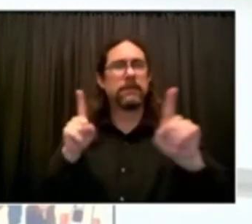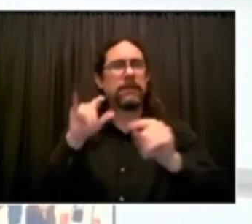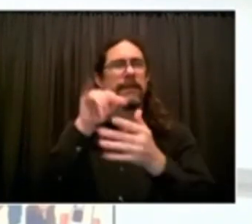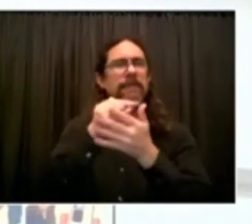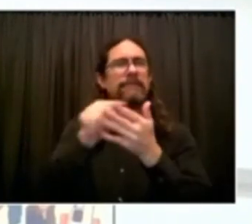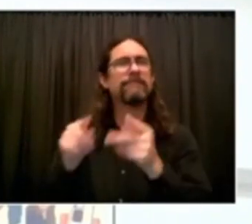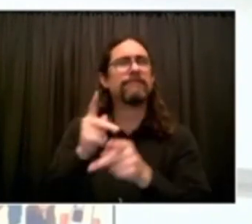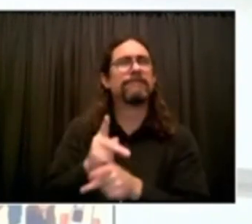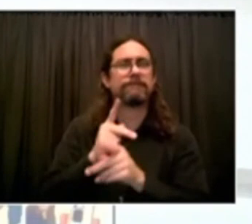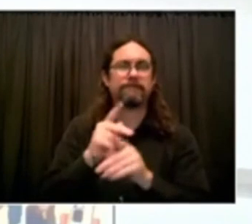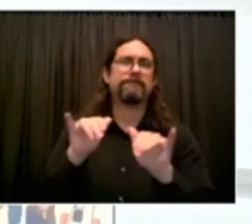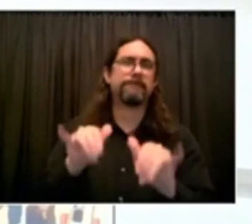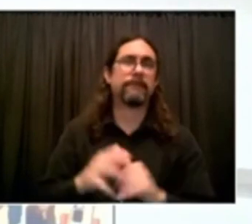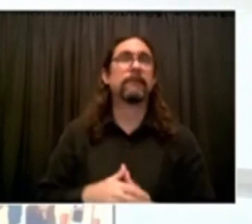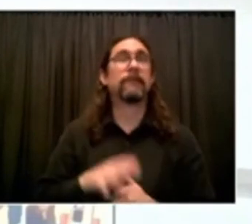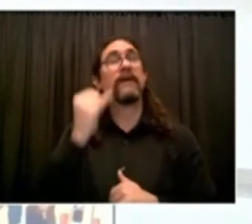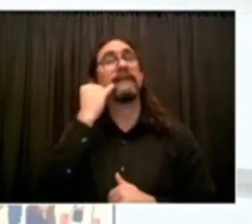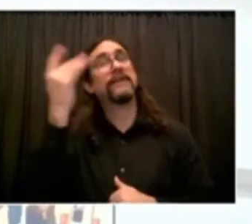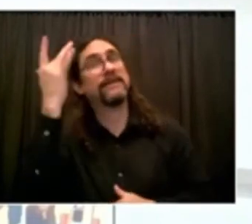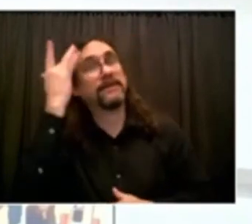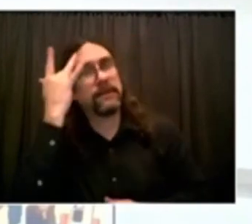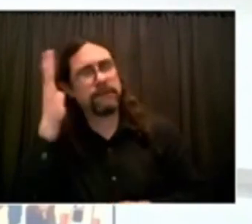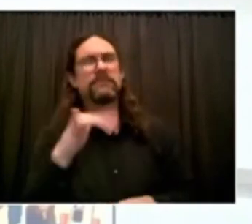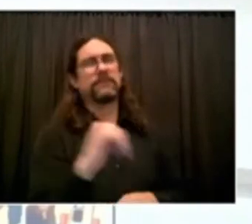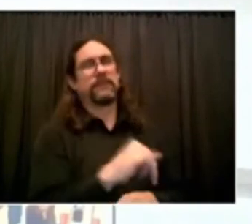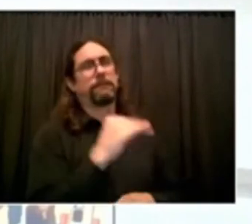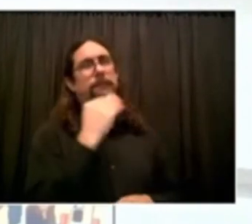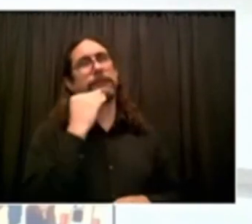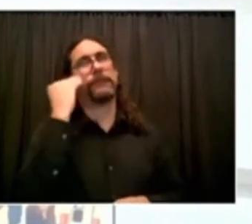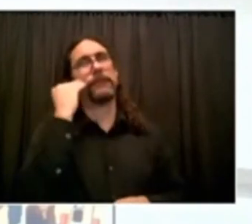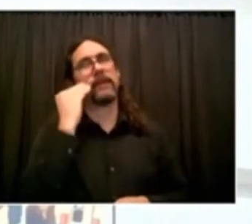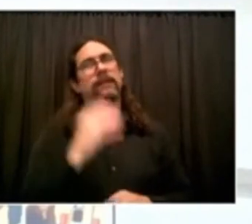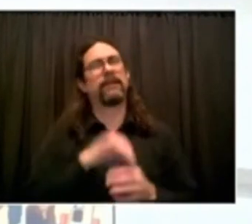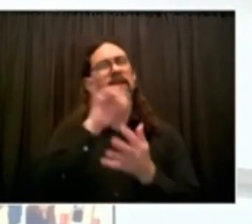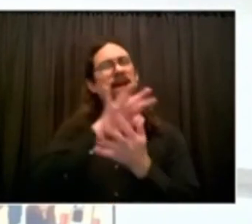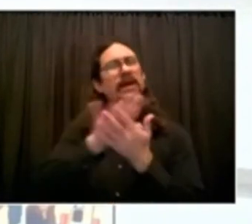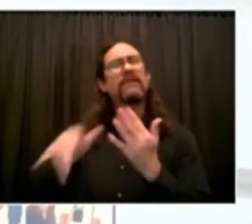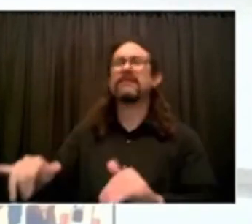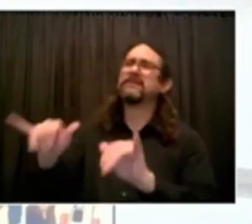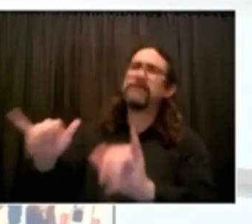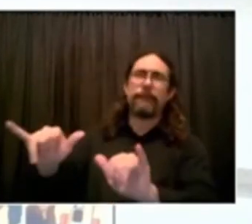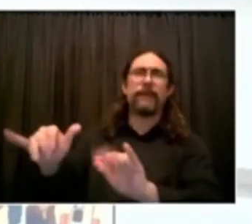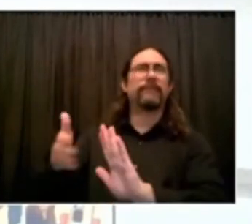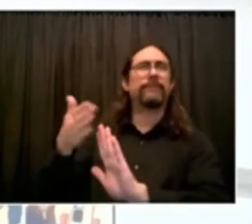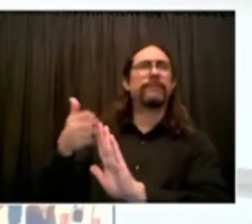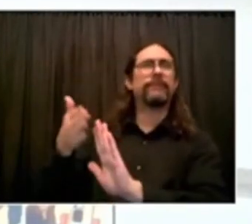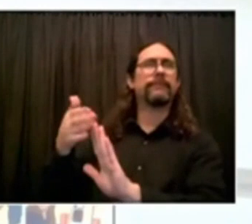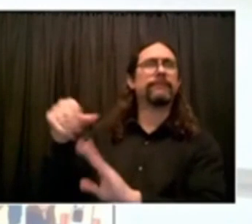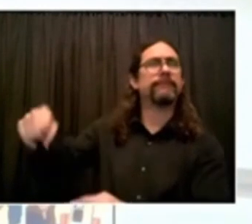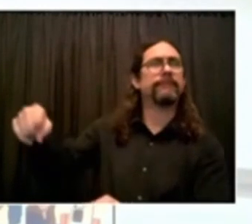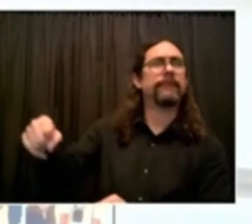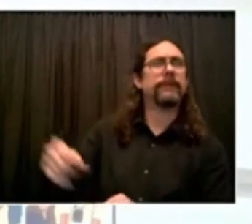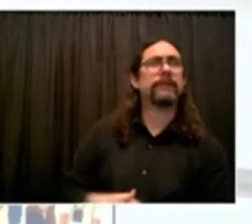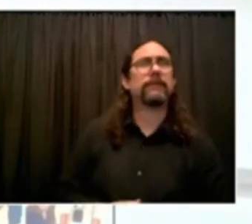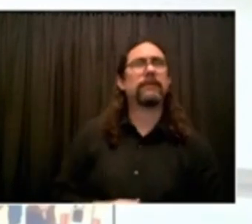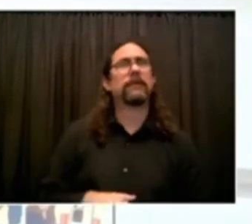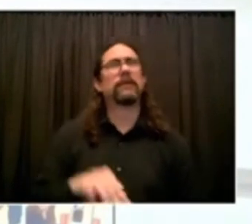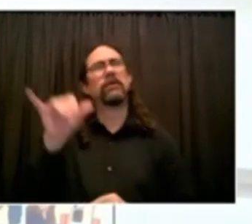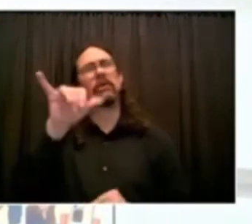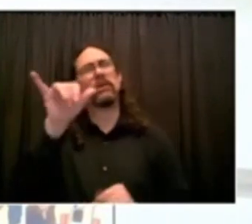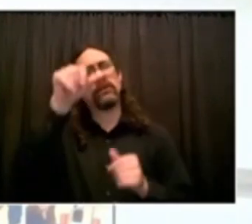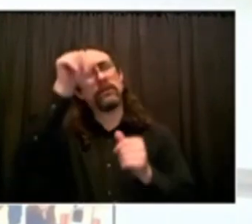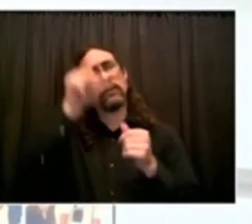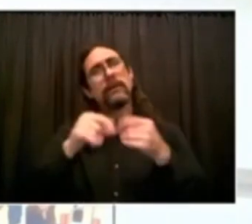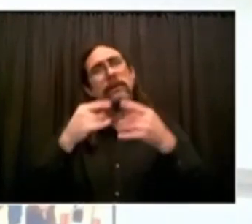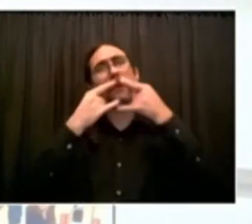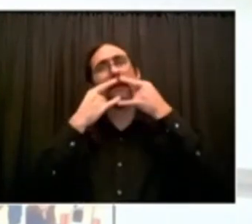vaccinated, and also called attention to higher quality masks like KN95s and KF94s for those at higher